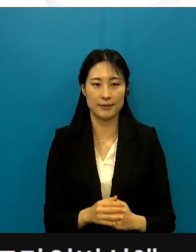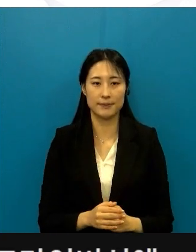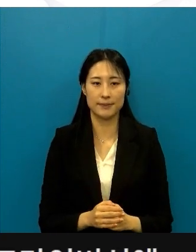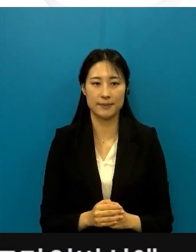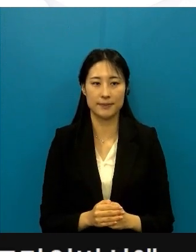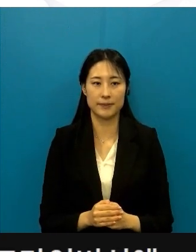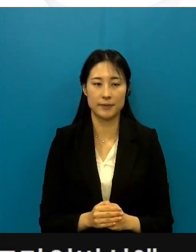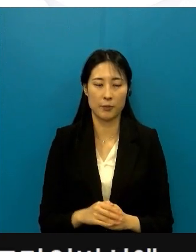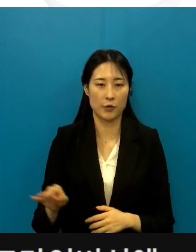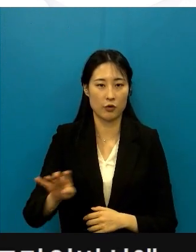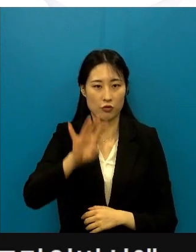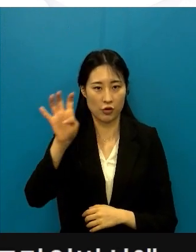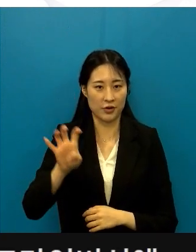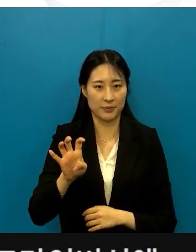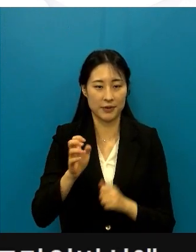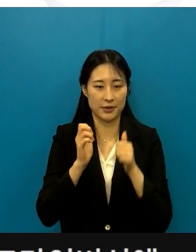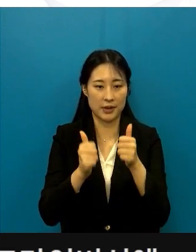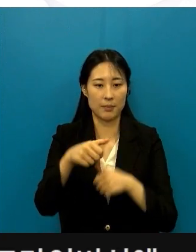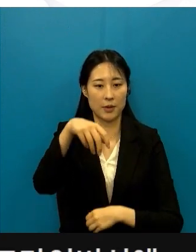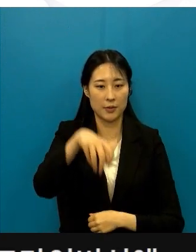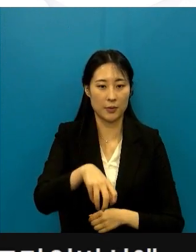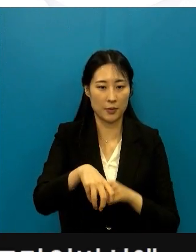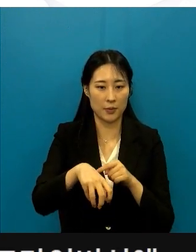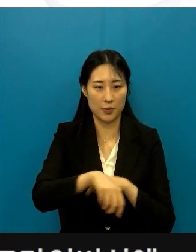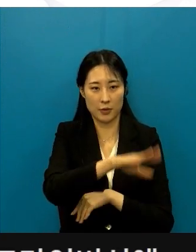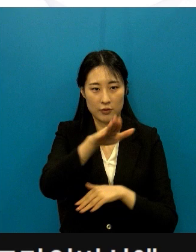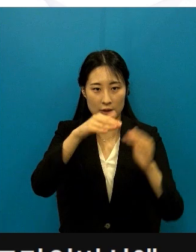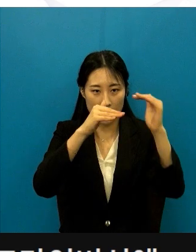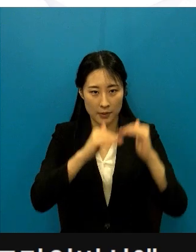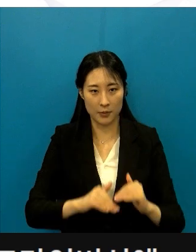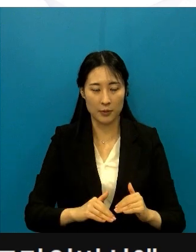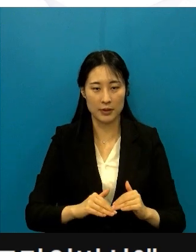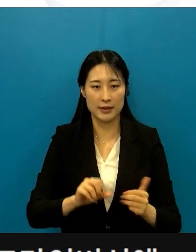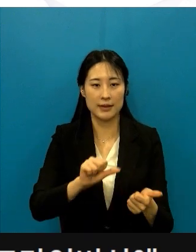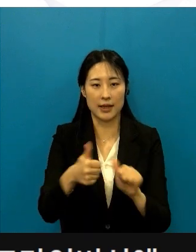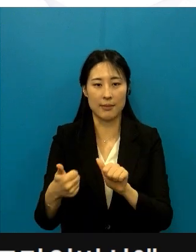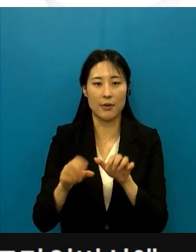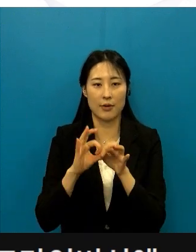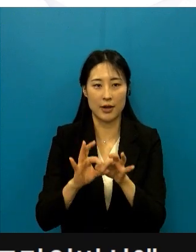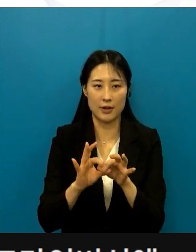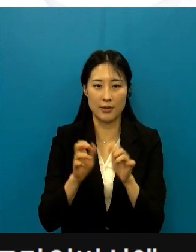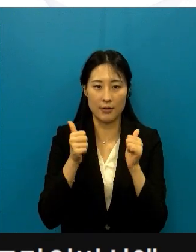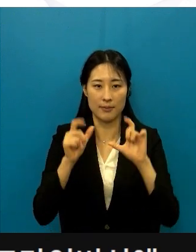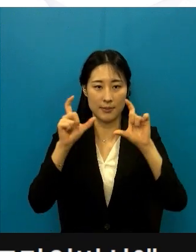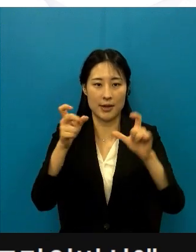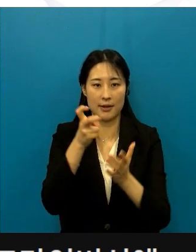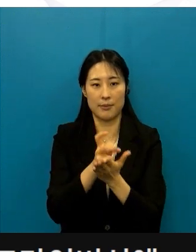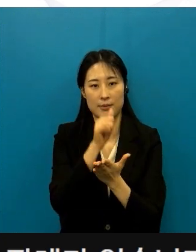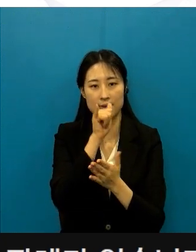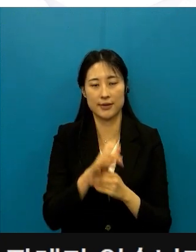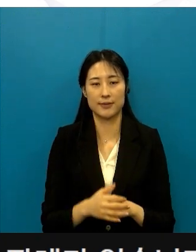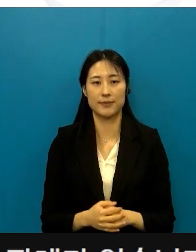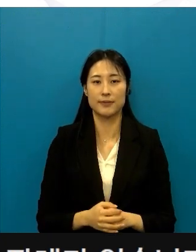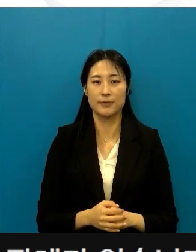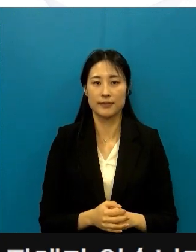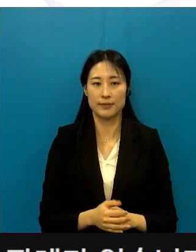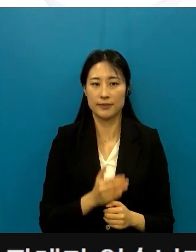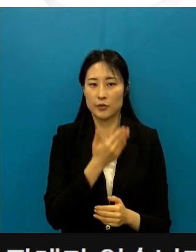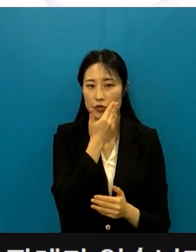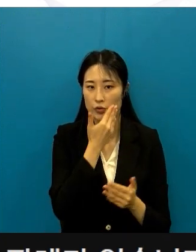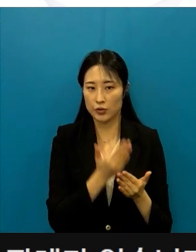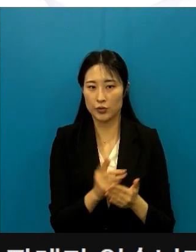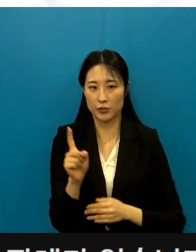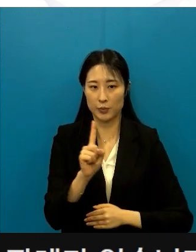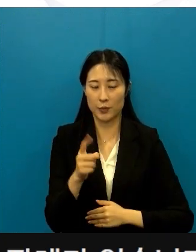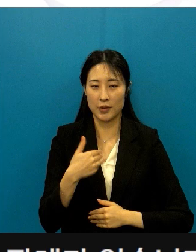death. What is important to note is that the right to respect for private and family life under the European Convention